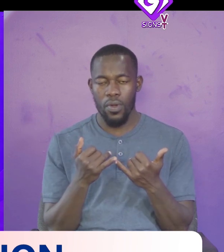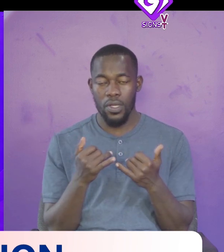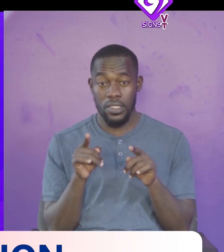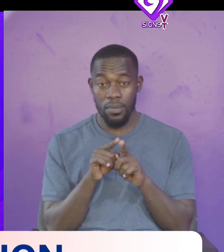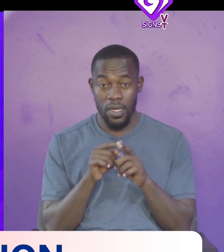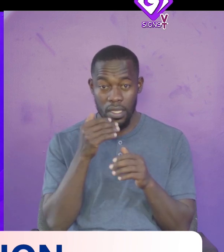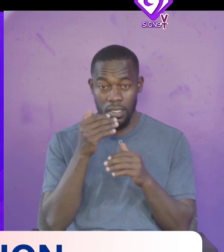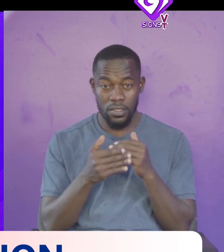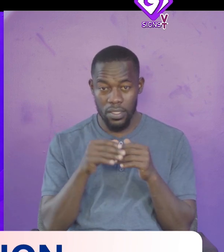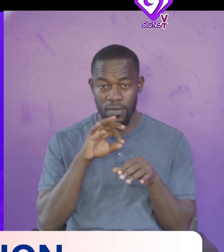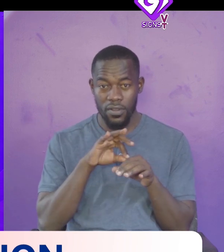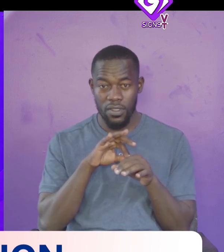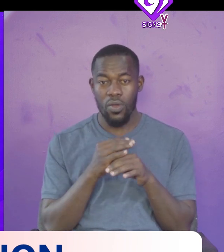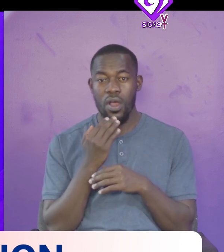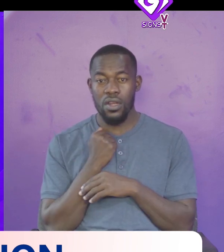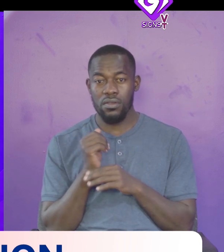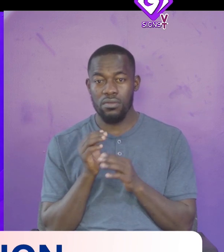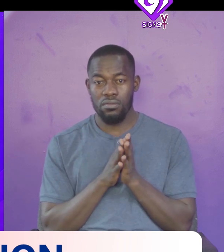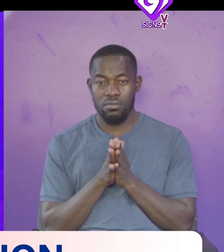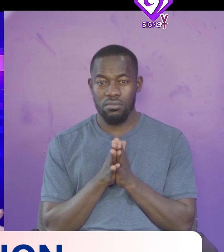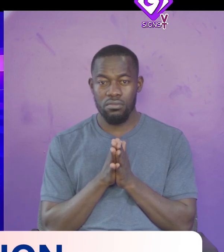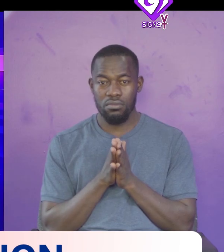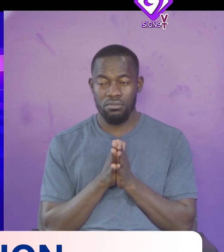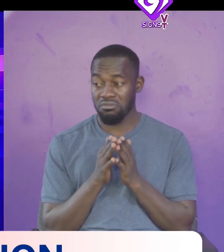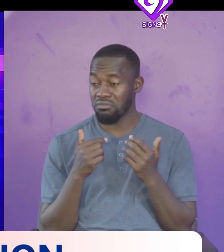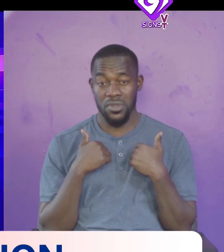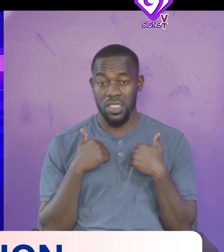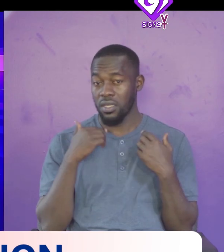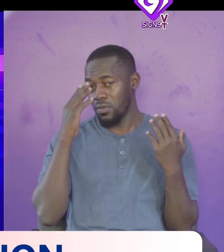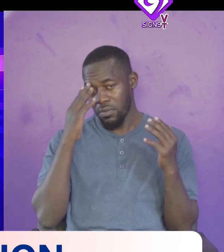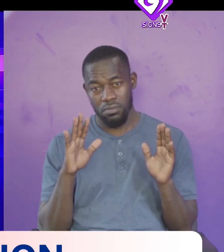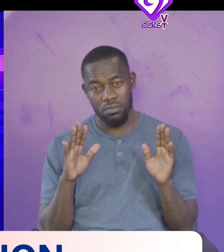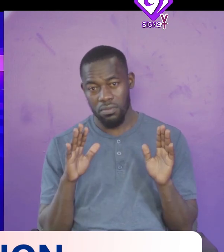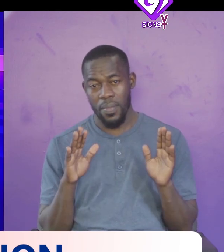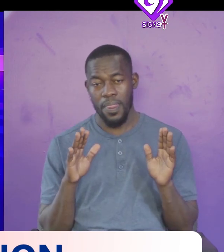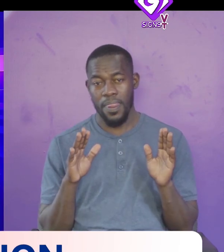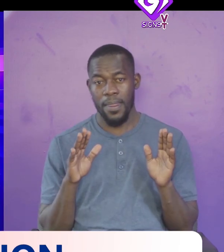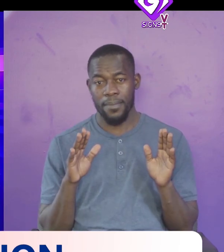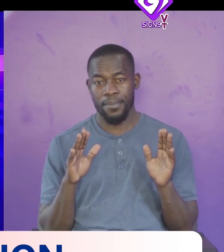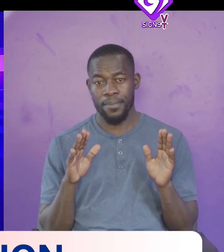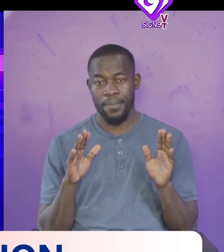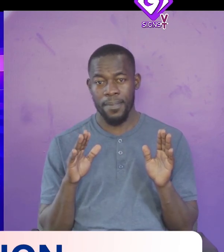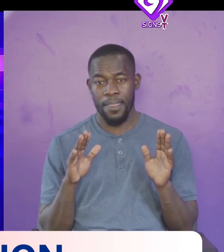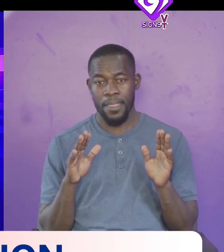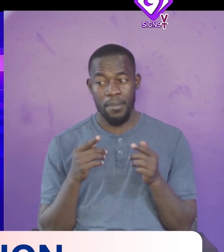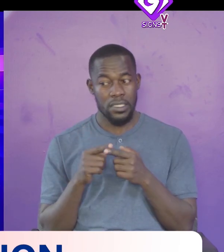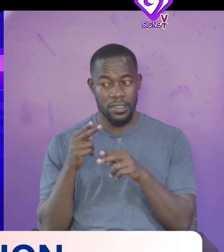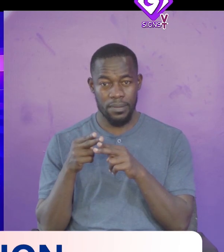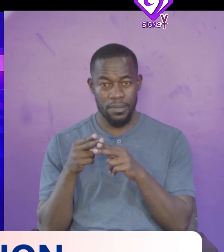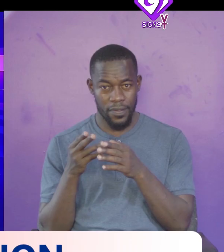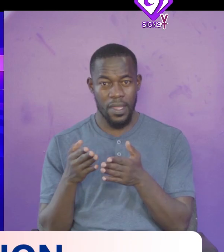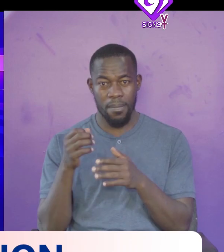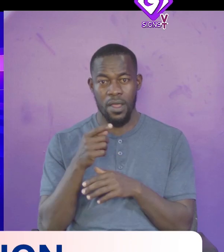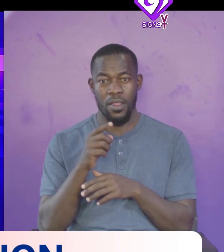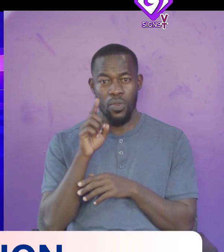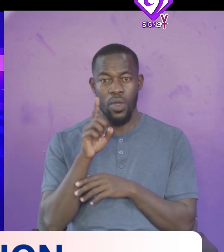next round. I hope, I don't know. The elections, he's on the ballot now, are for January